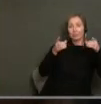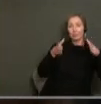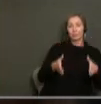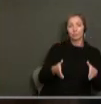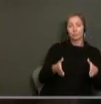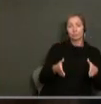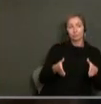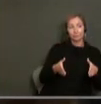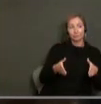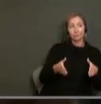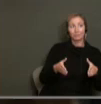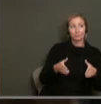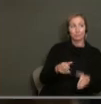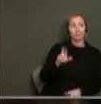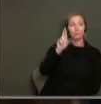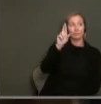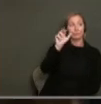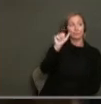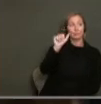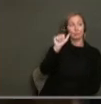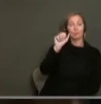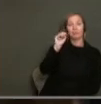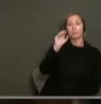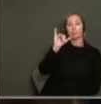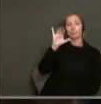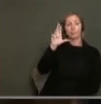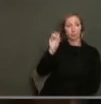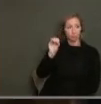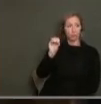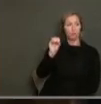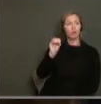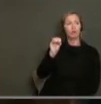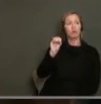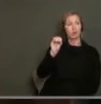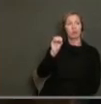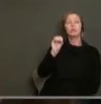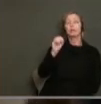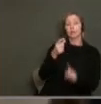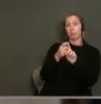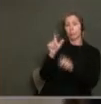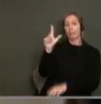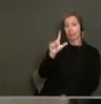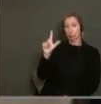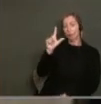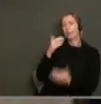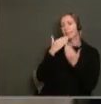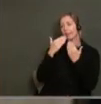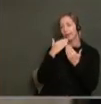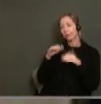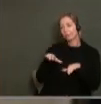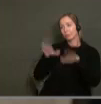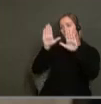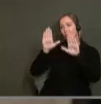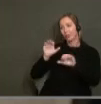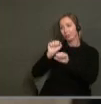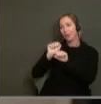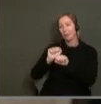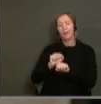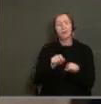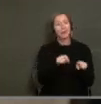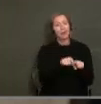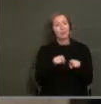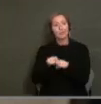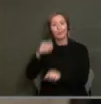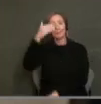Ramiro Salazar from the library, and they do a wonderful job. Thank you, Ramiro, for being here. And I also failed to mention,